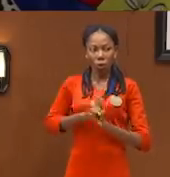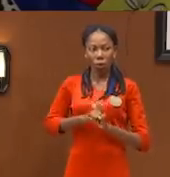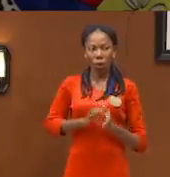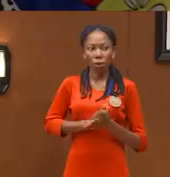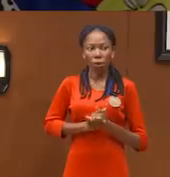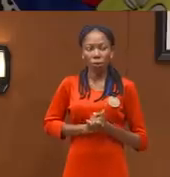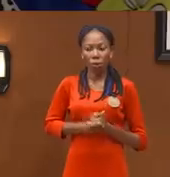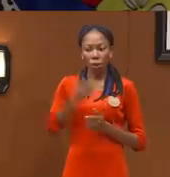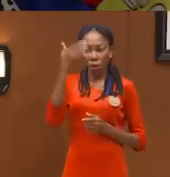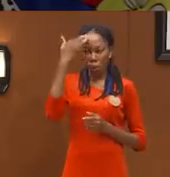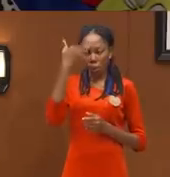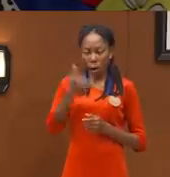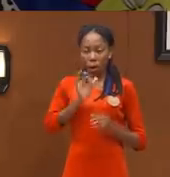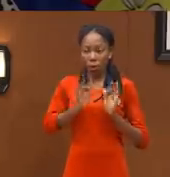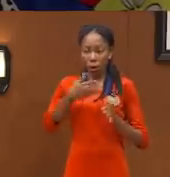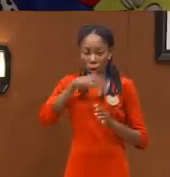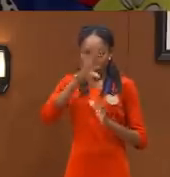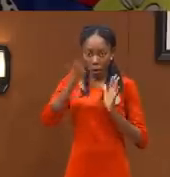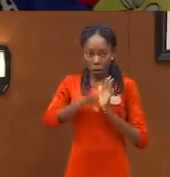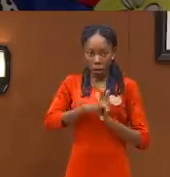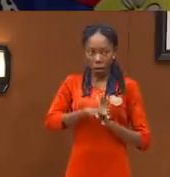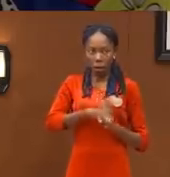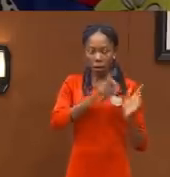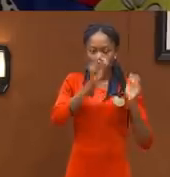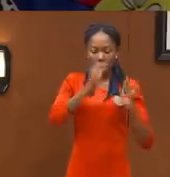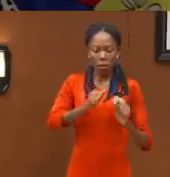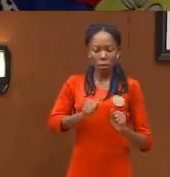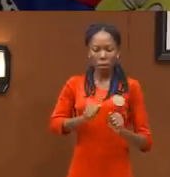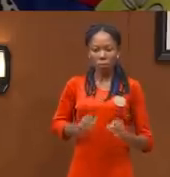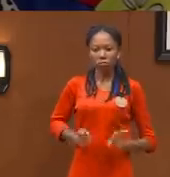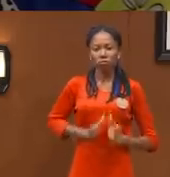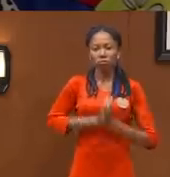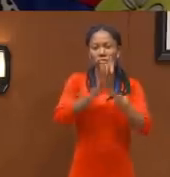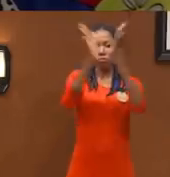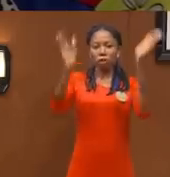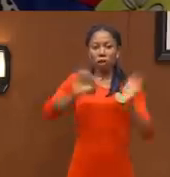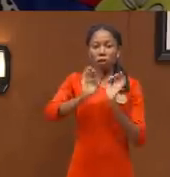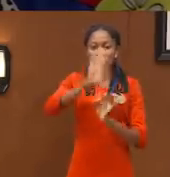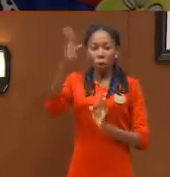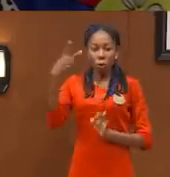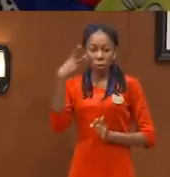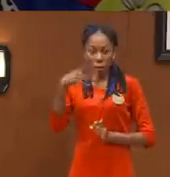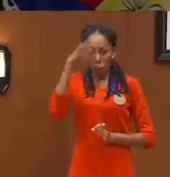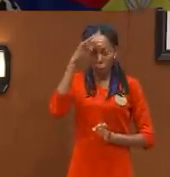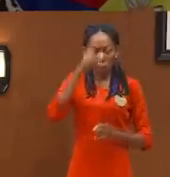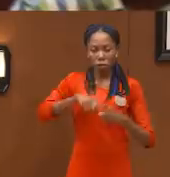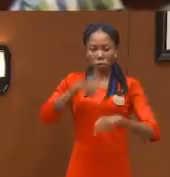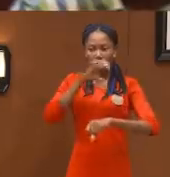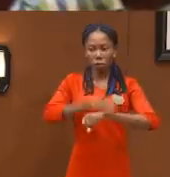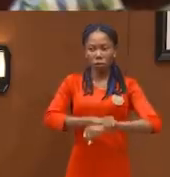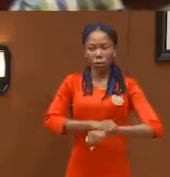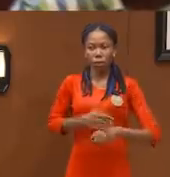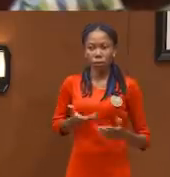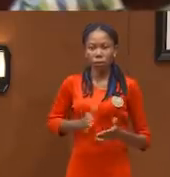could put out there with his name and ask people, anybody that knows him, to reach out. Okay. To the court. It's no more on